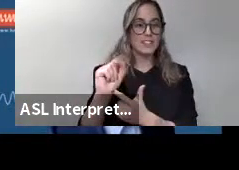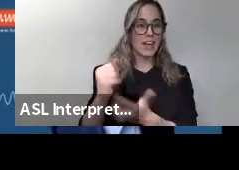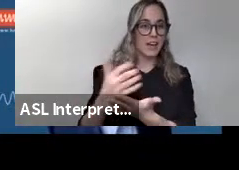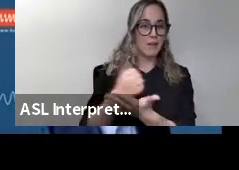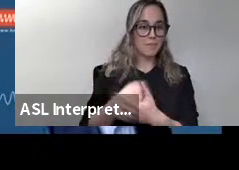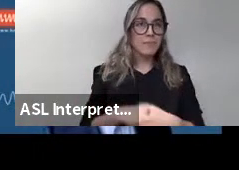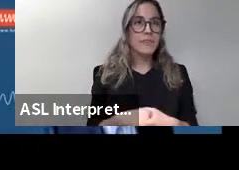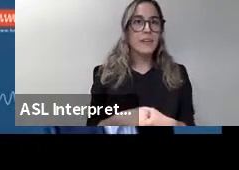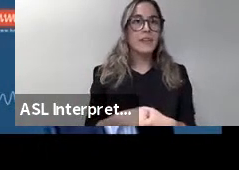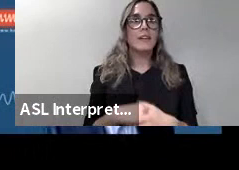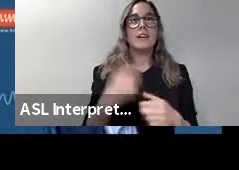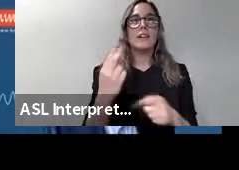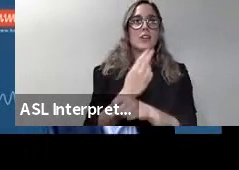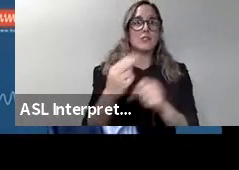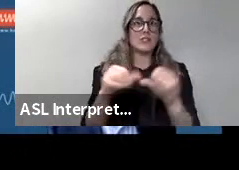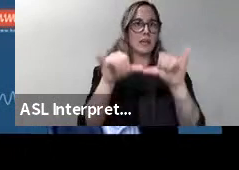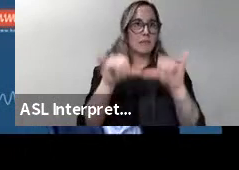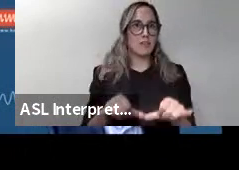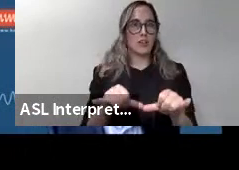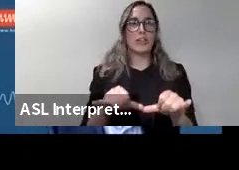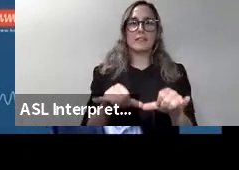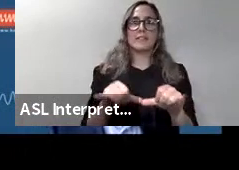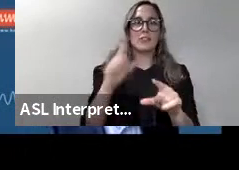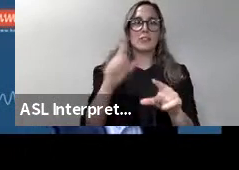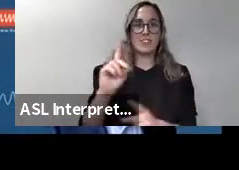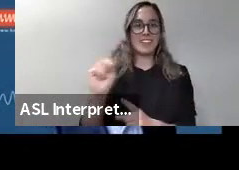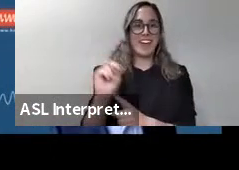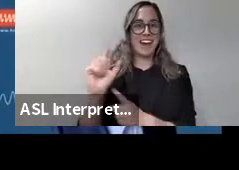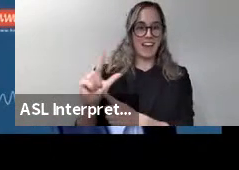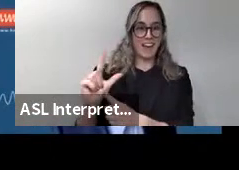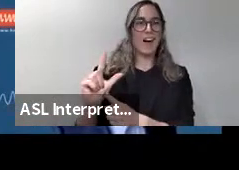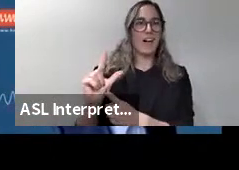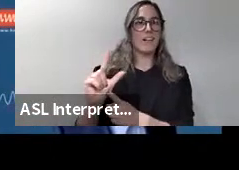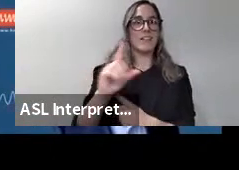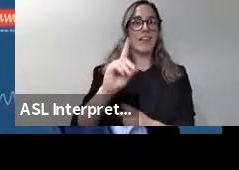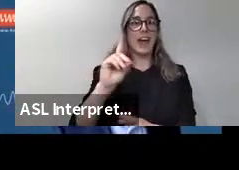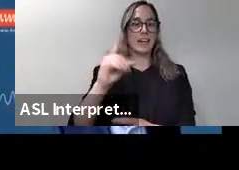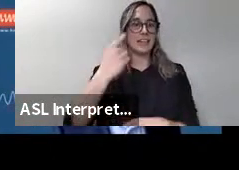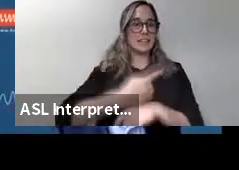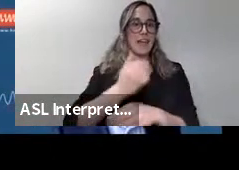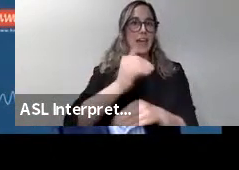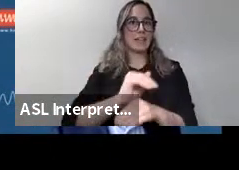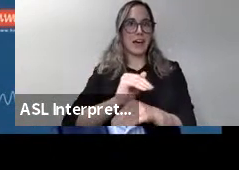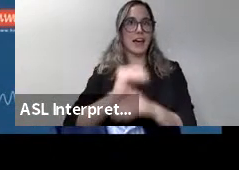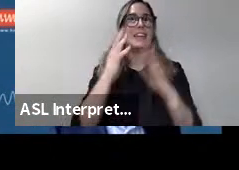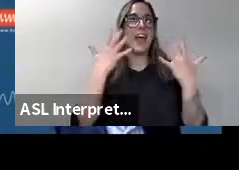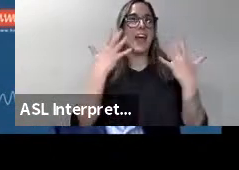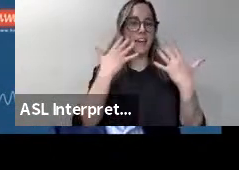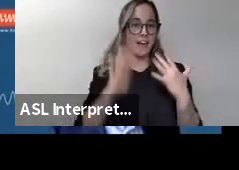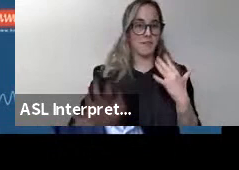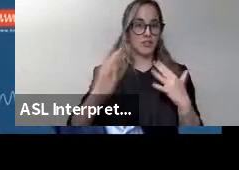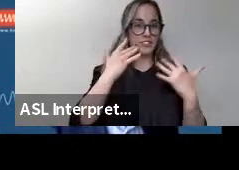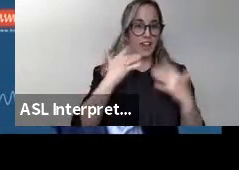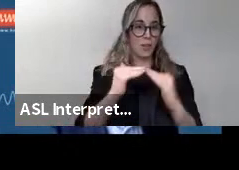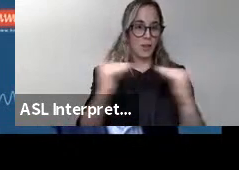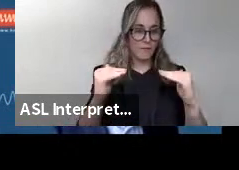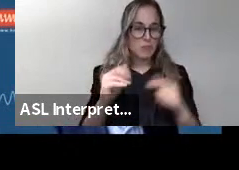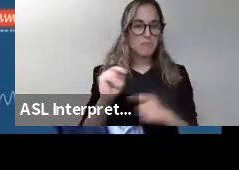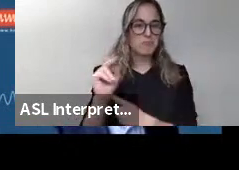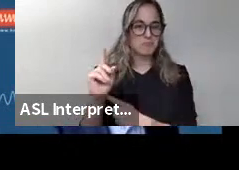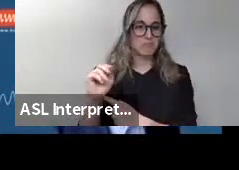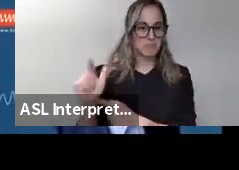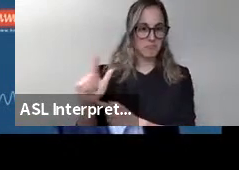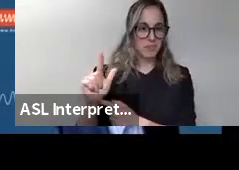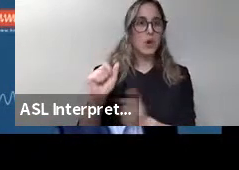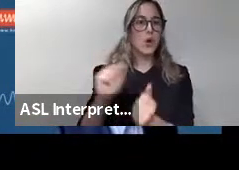into the mathematics, day-night average sound level, or DNL, is a way to describe a person's cumulative noise exposure over a 24-hour period with a single